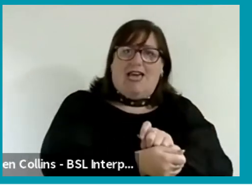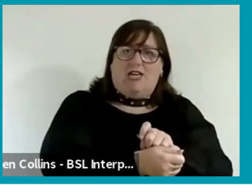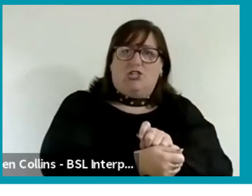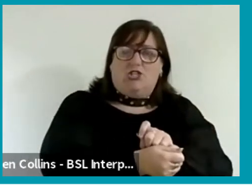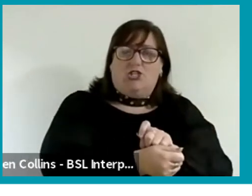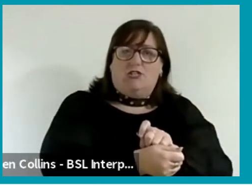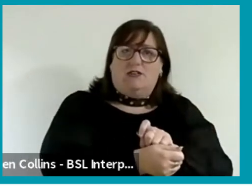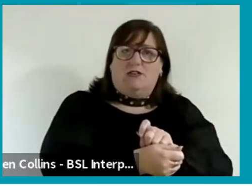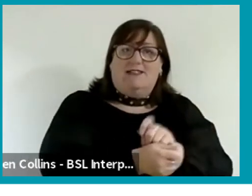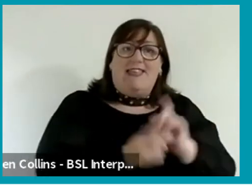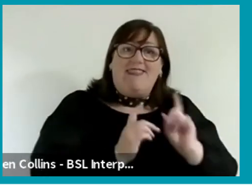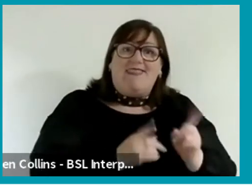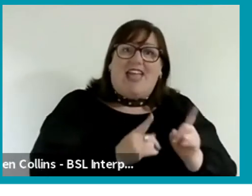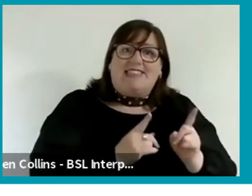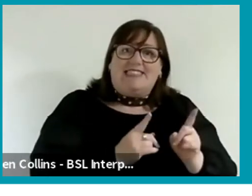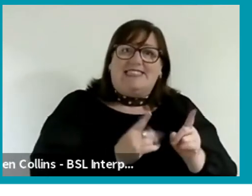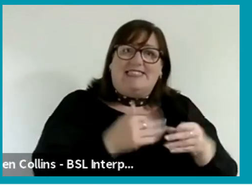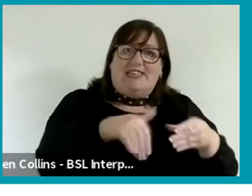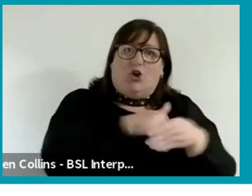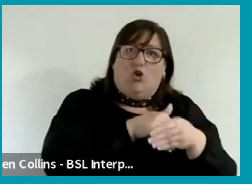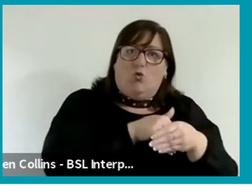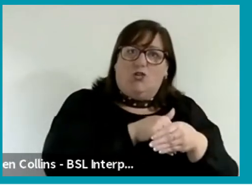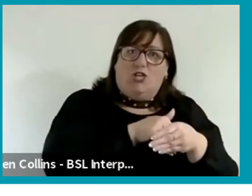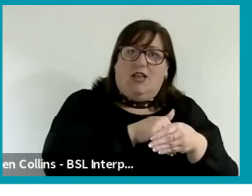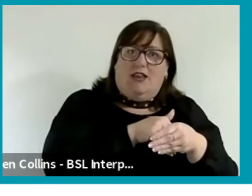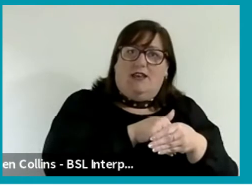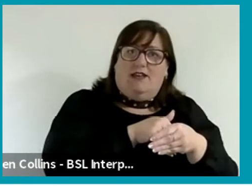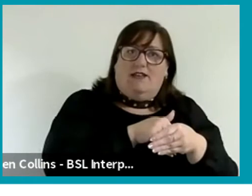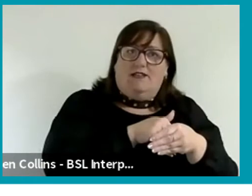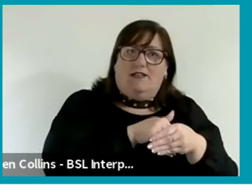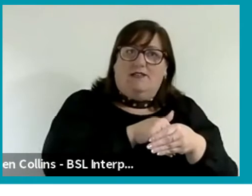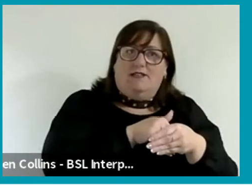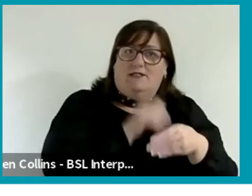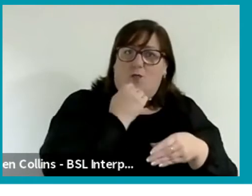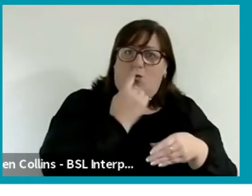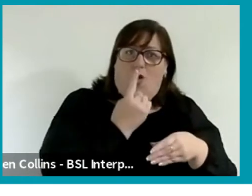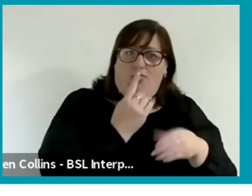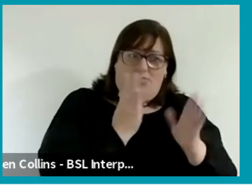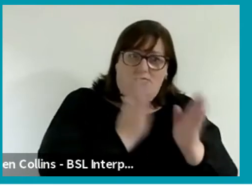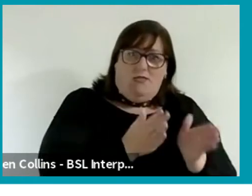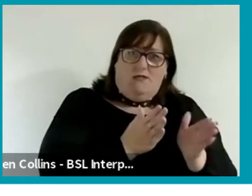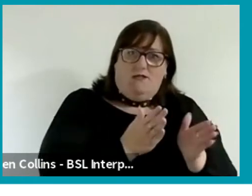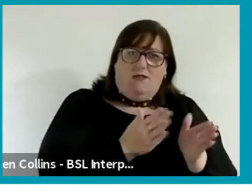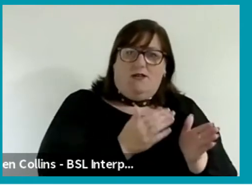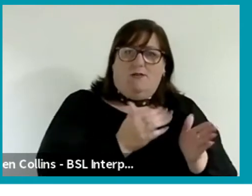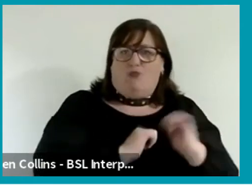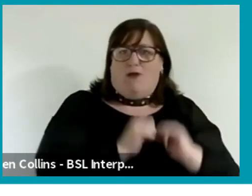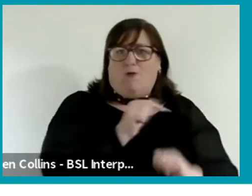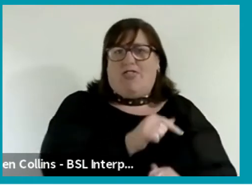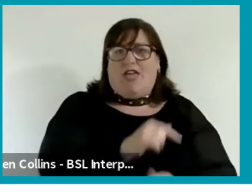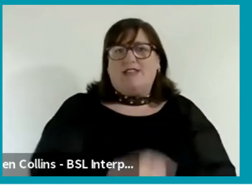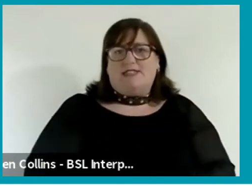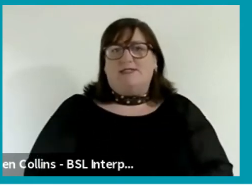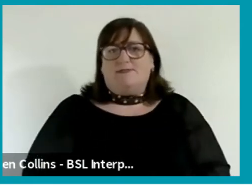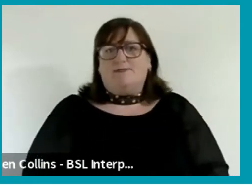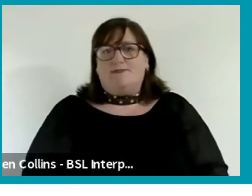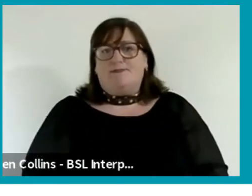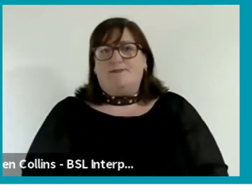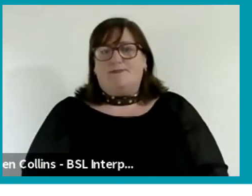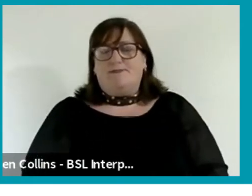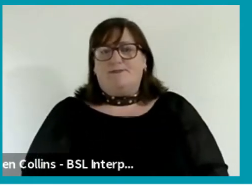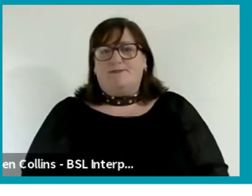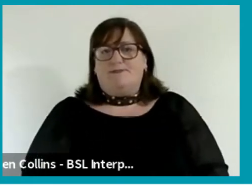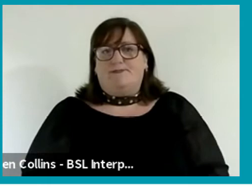It's what inclusion is all about, and I think that's what I'm most proud of, definitely. Okay. That leads